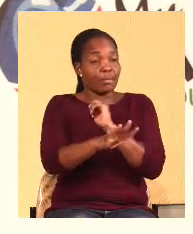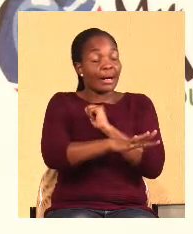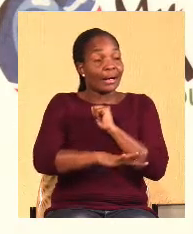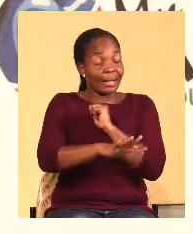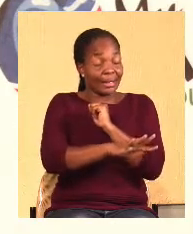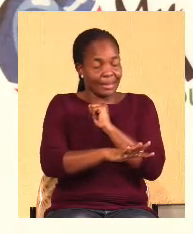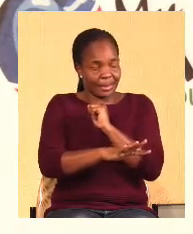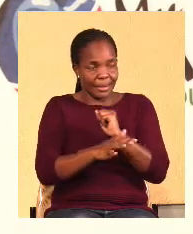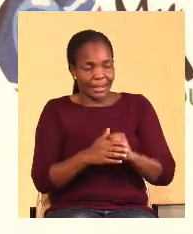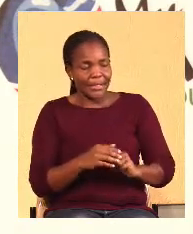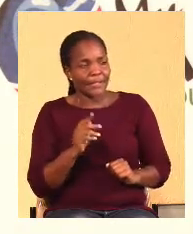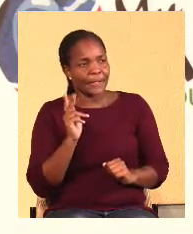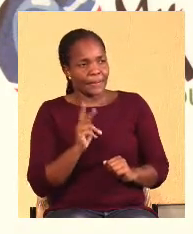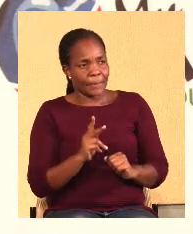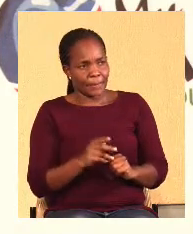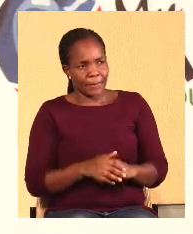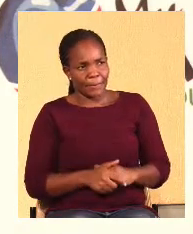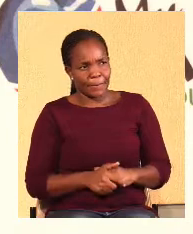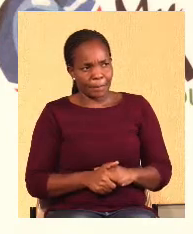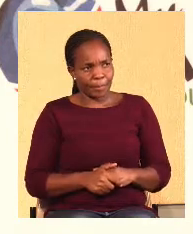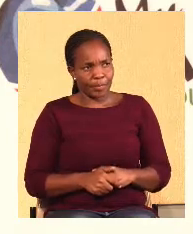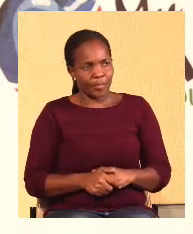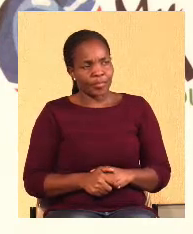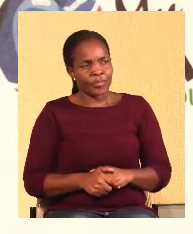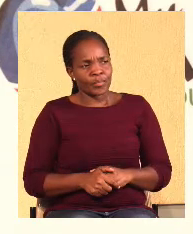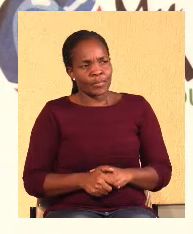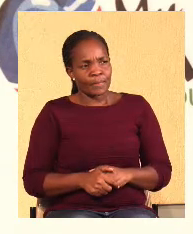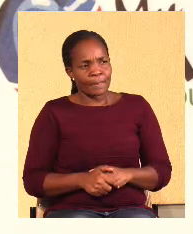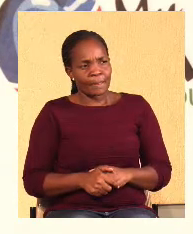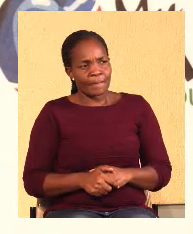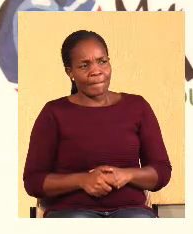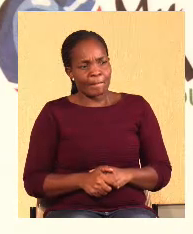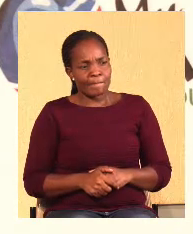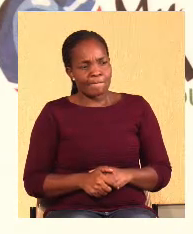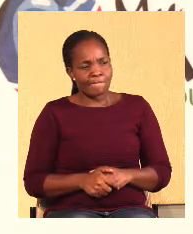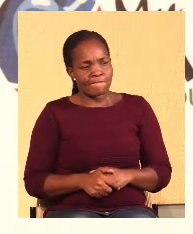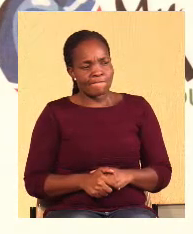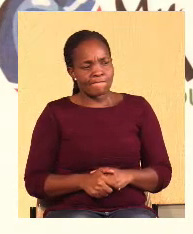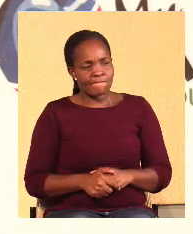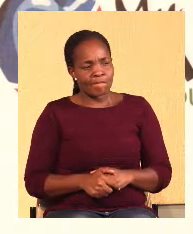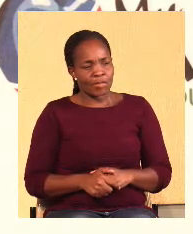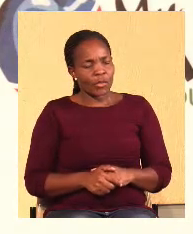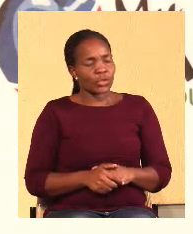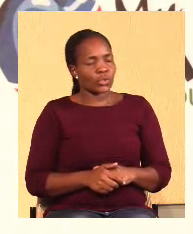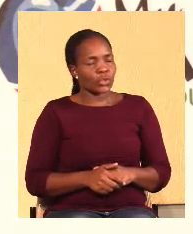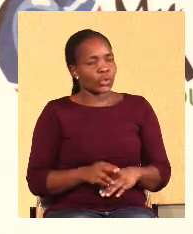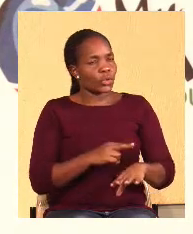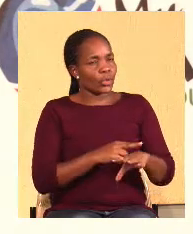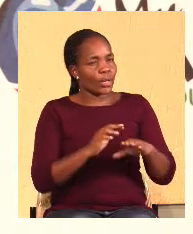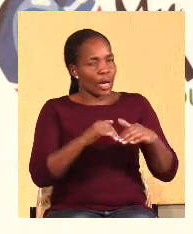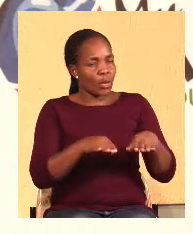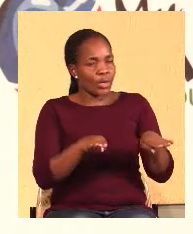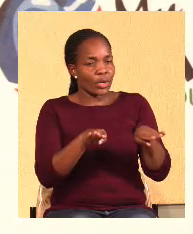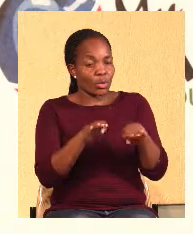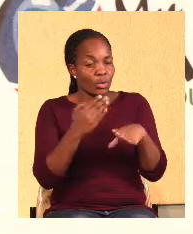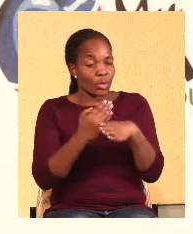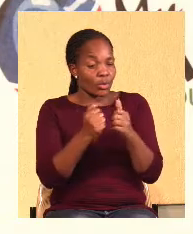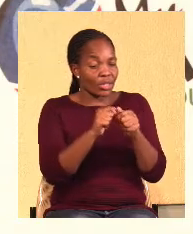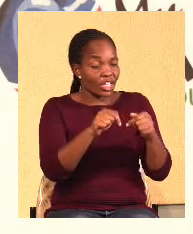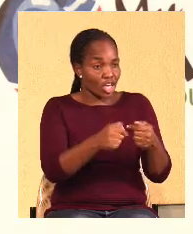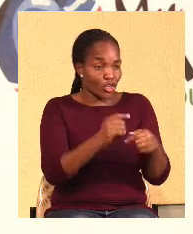or with other, probably the Minister of Trade, for example. So in terms of the approach to the issue of